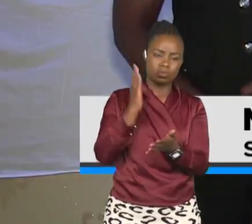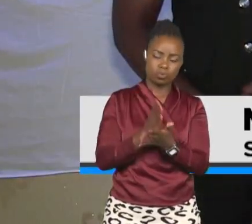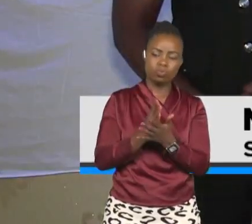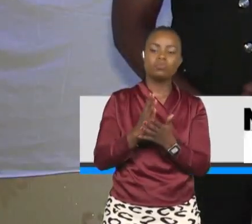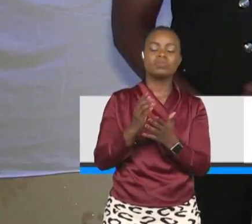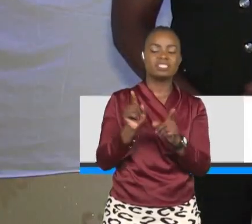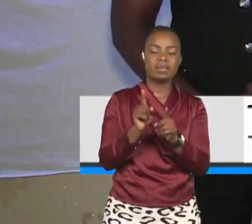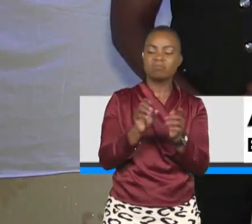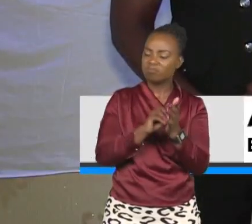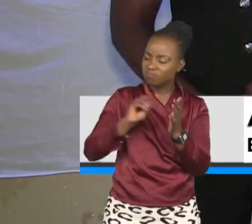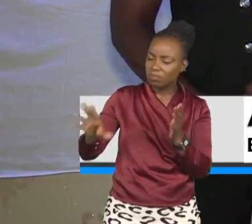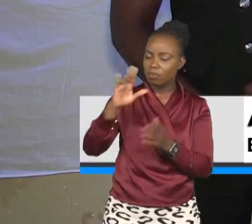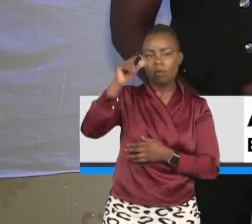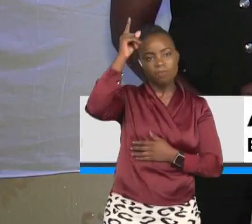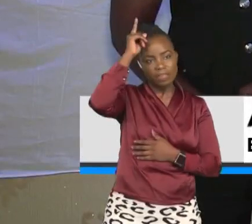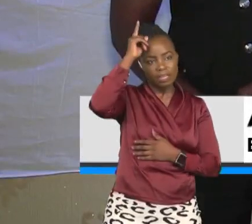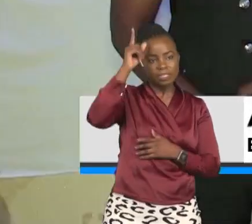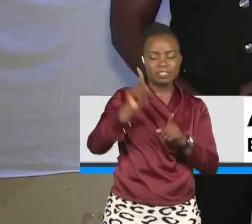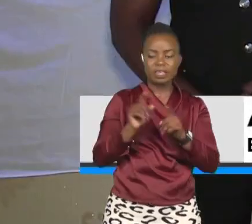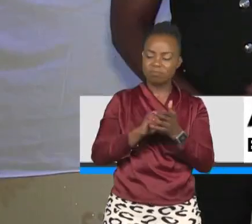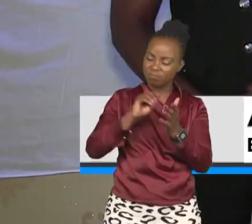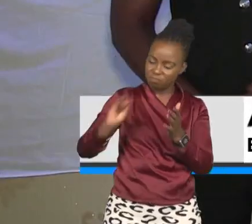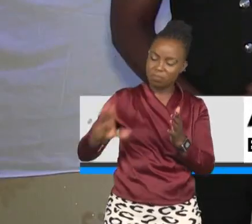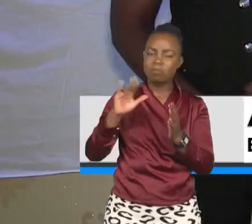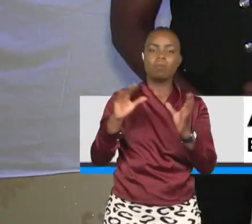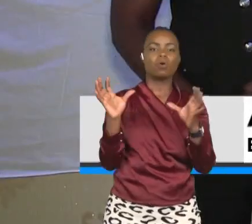village and excluded from their community